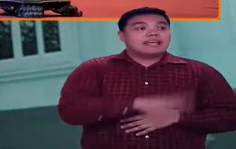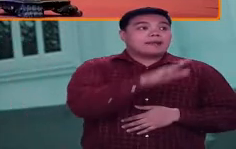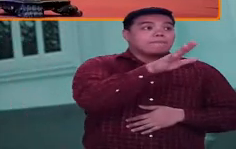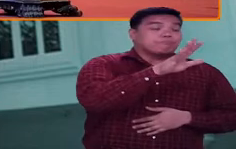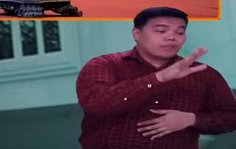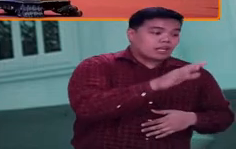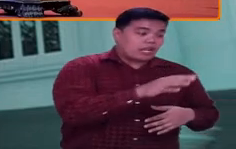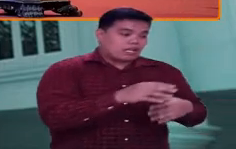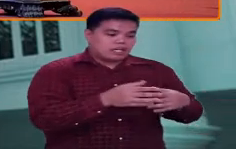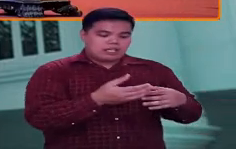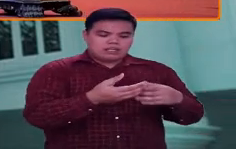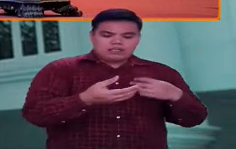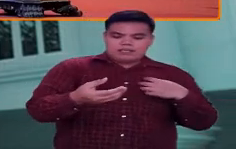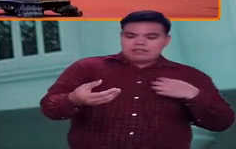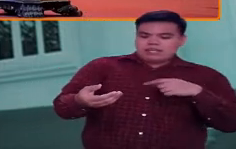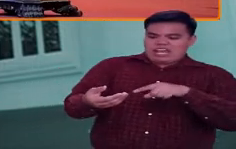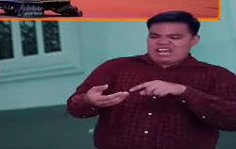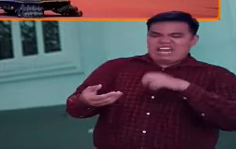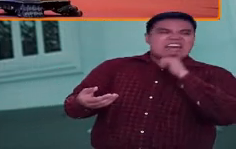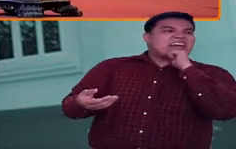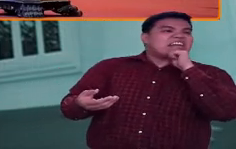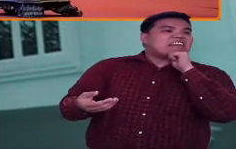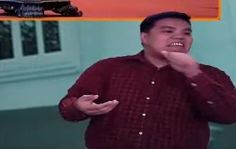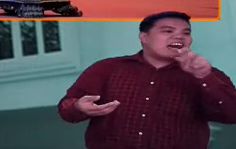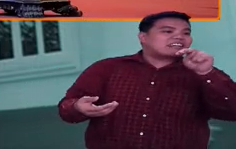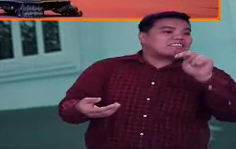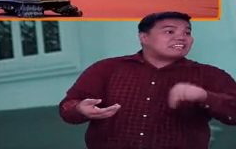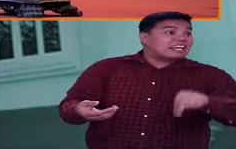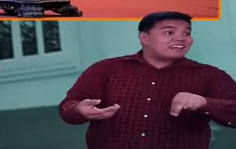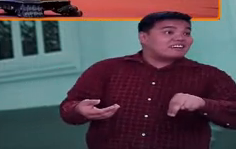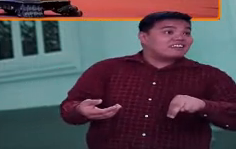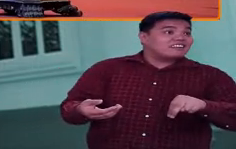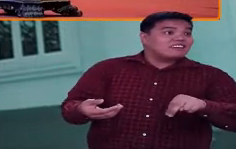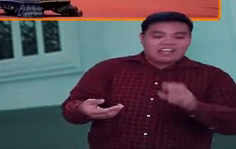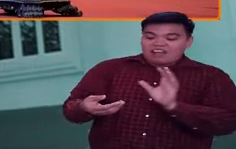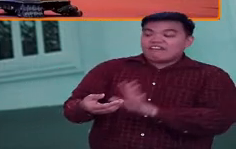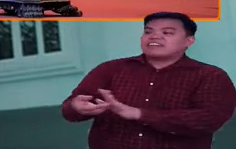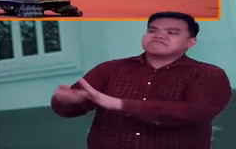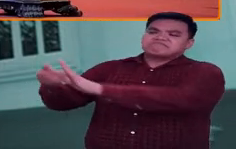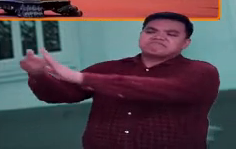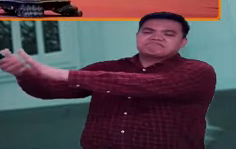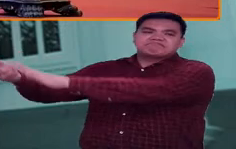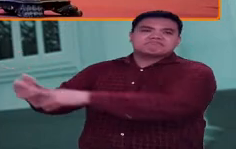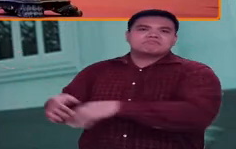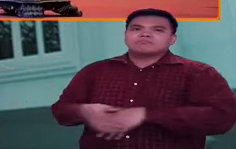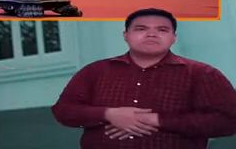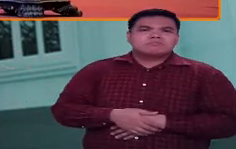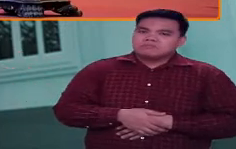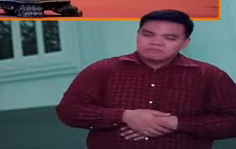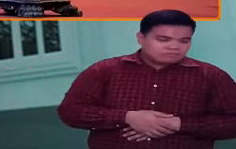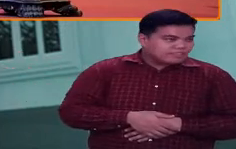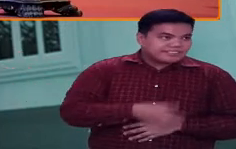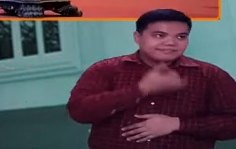Putting something away that you don't need so that someone can hear about Jesus Christ.